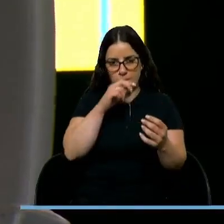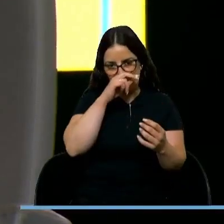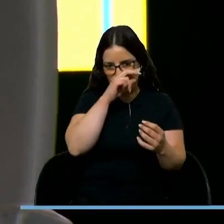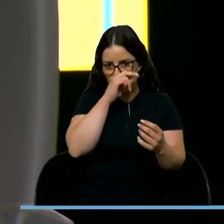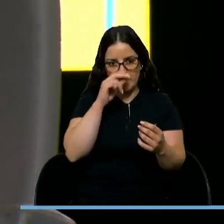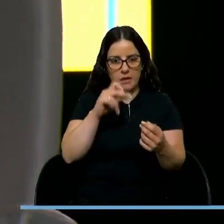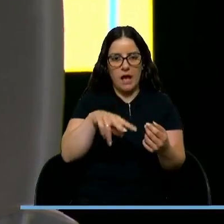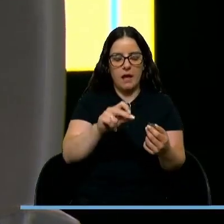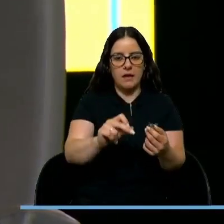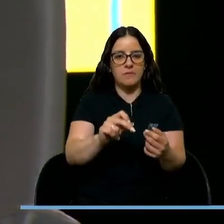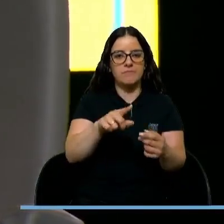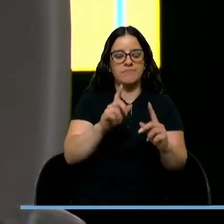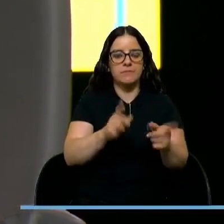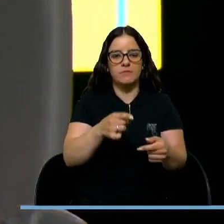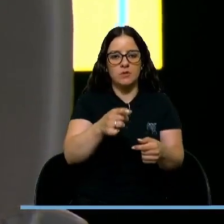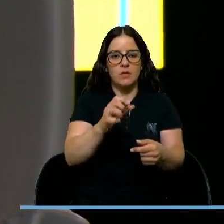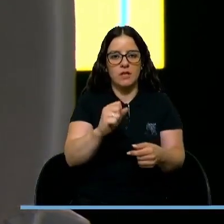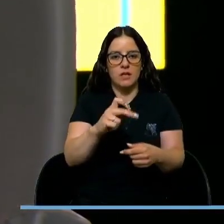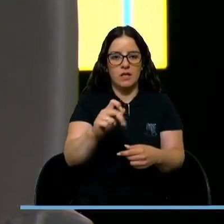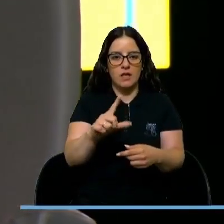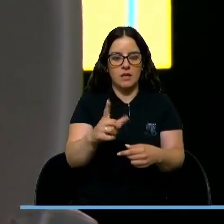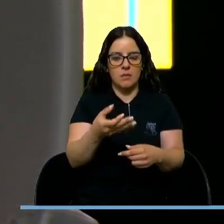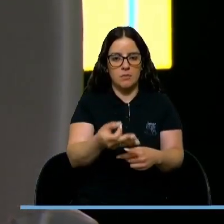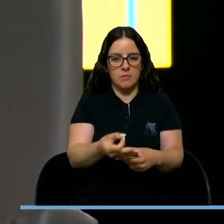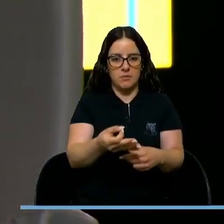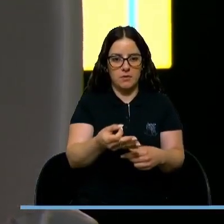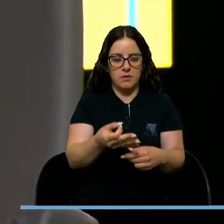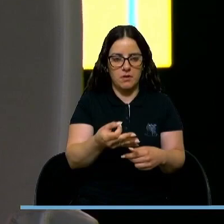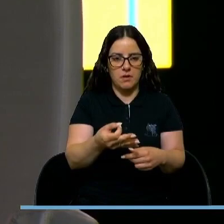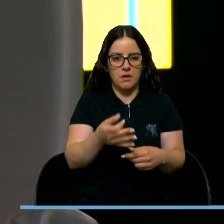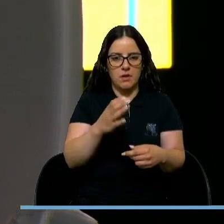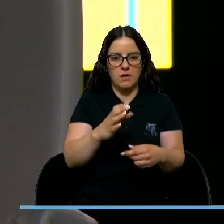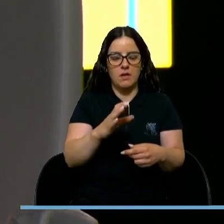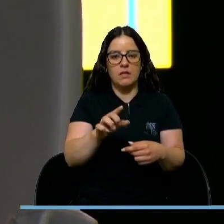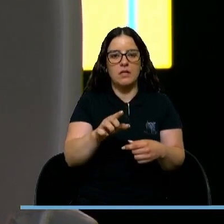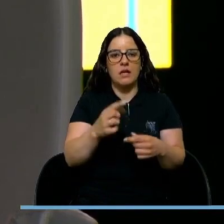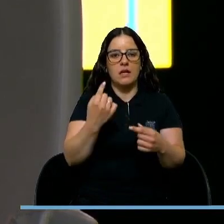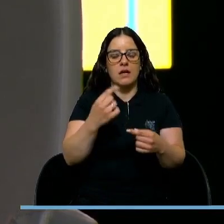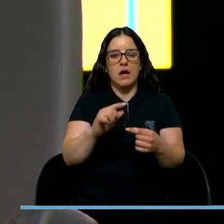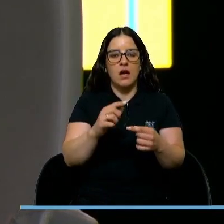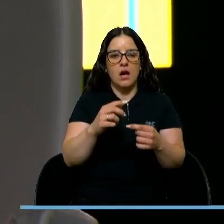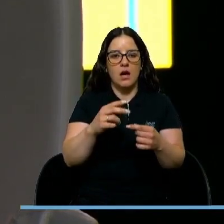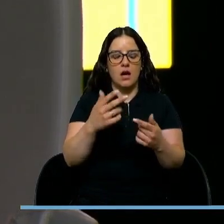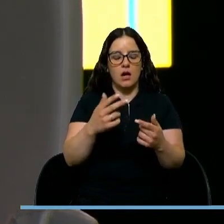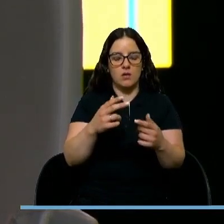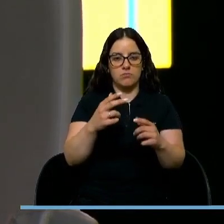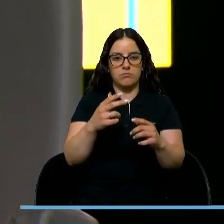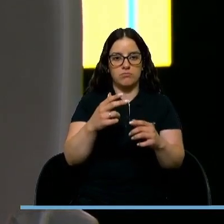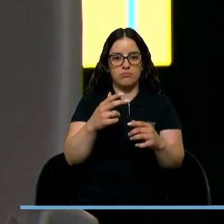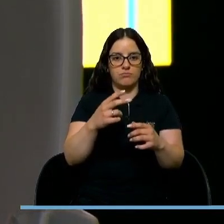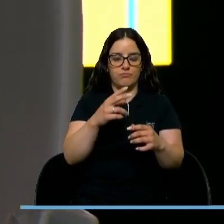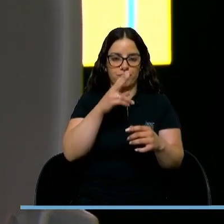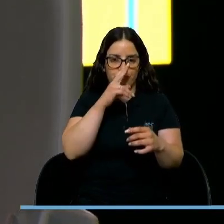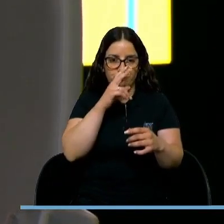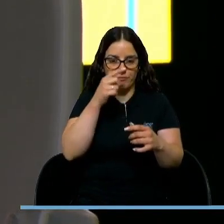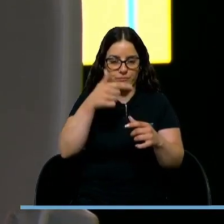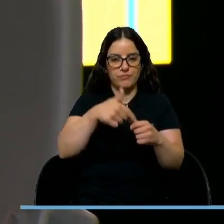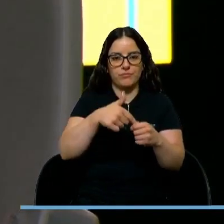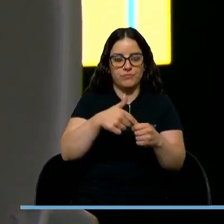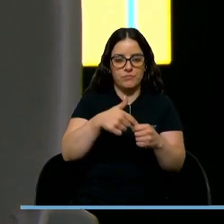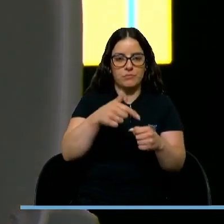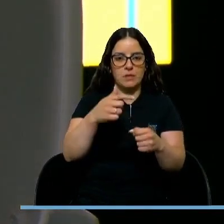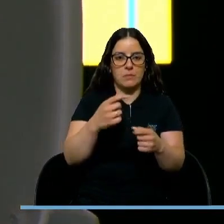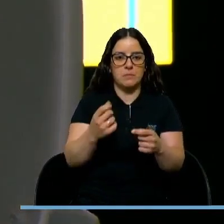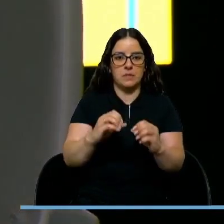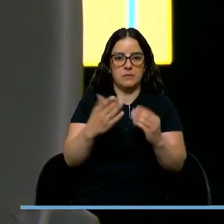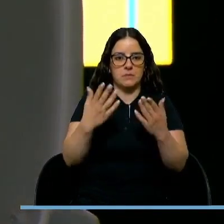for your presence. Anna, starting with you, Galp, with fossil fuel as their one of